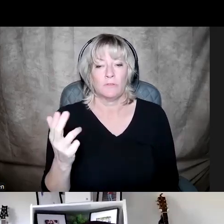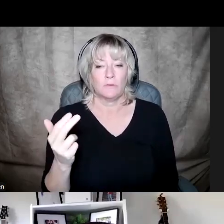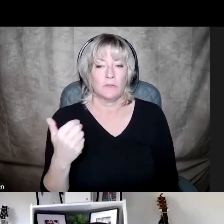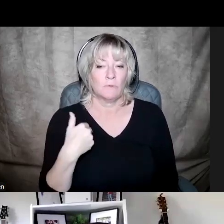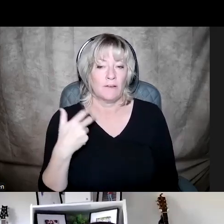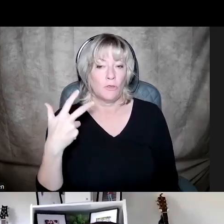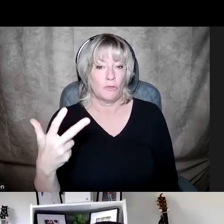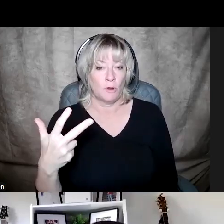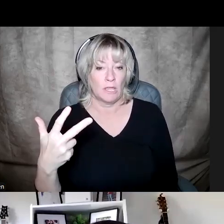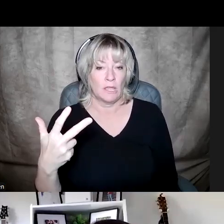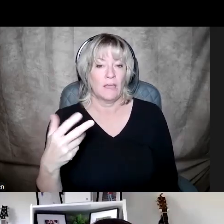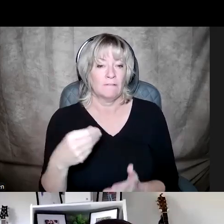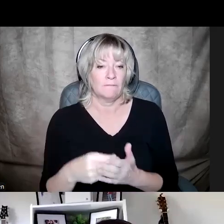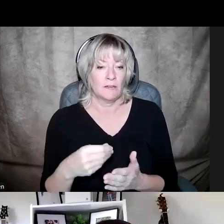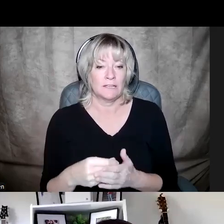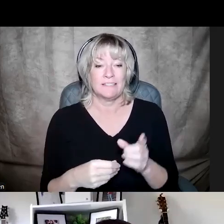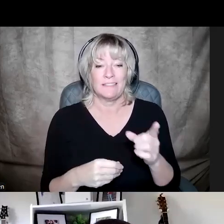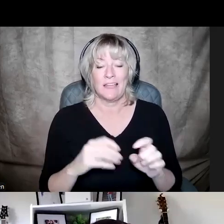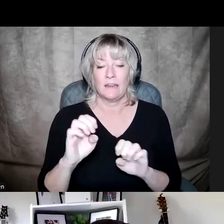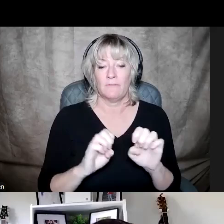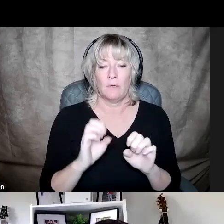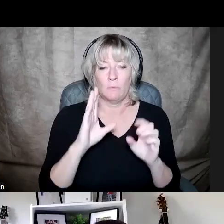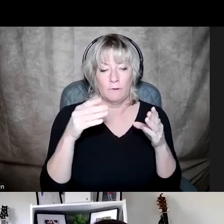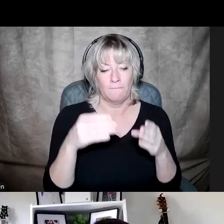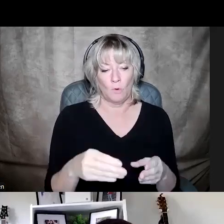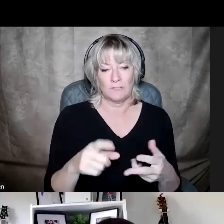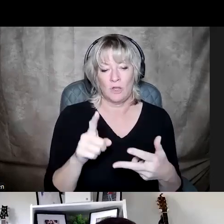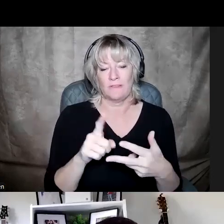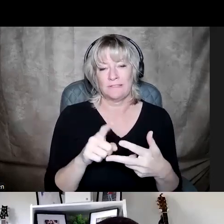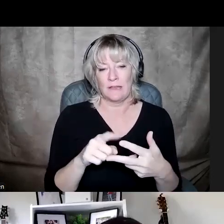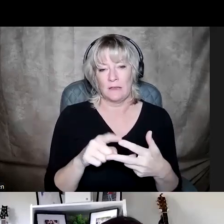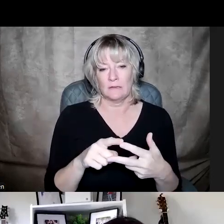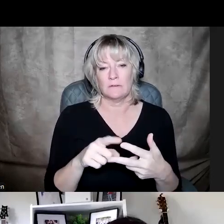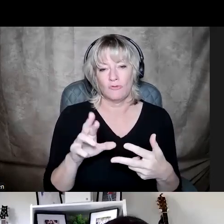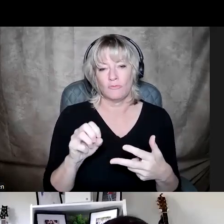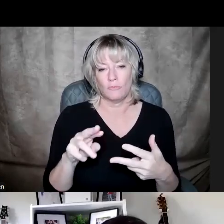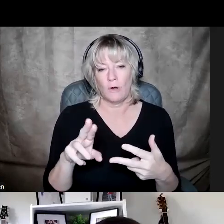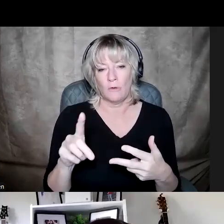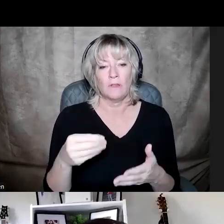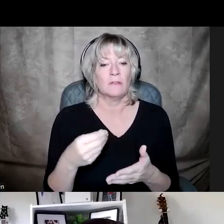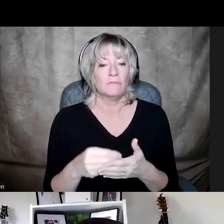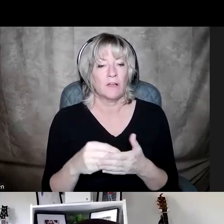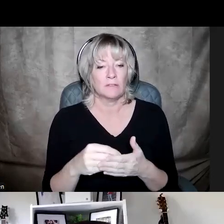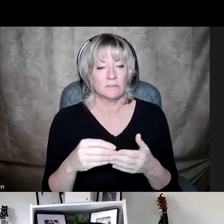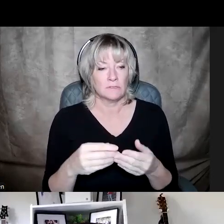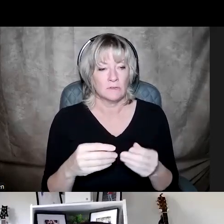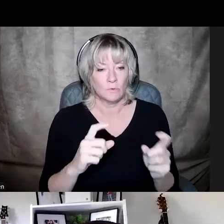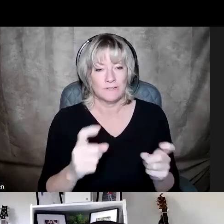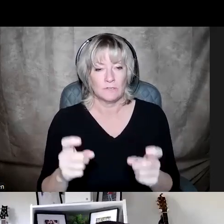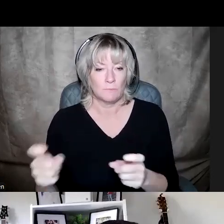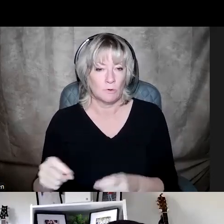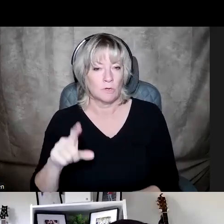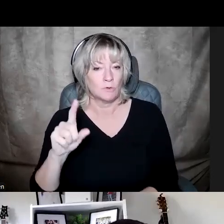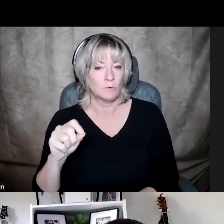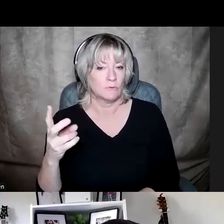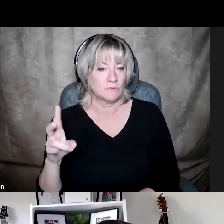rounds of funding. This particular evaluation is going to focus on the second round, where funds were distributed in 2017. So in